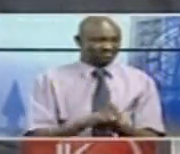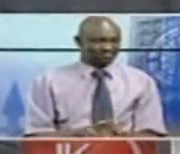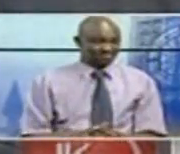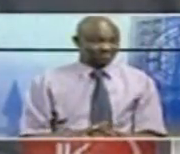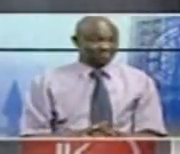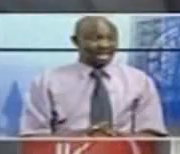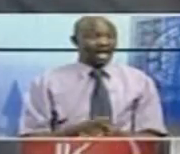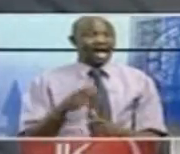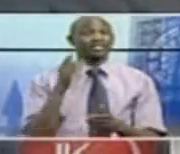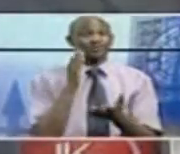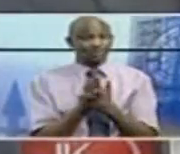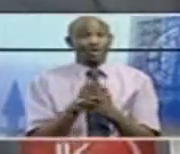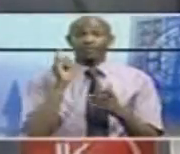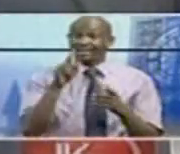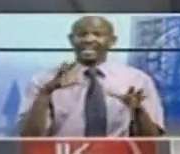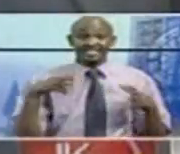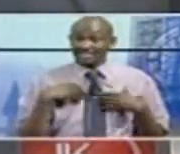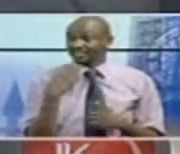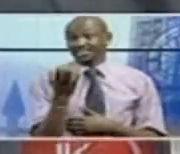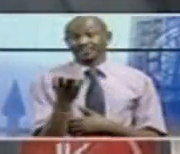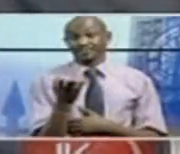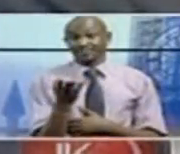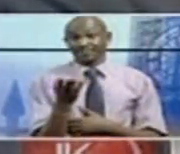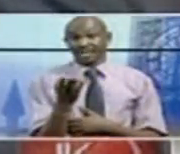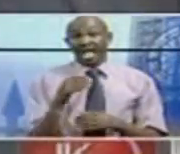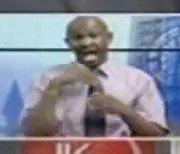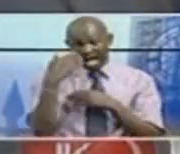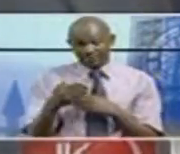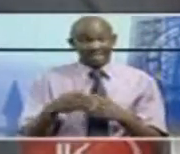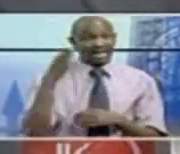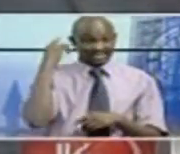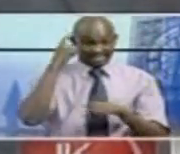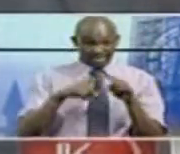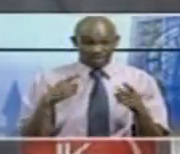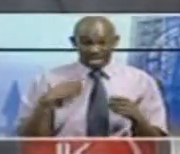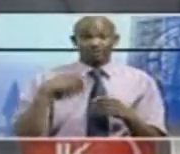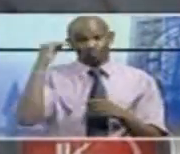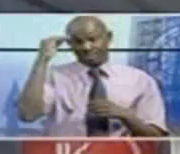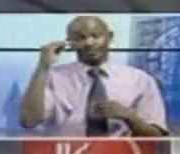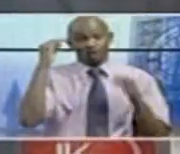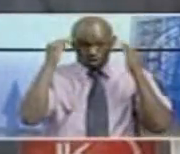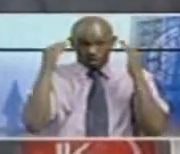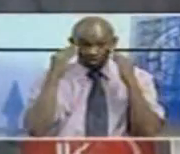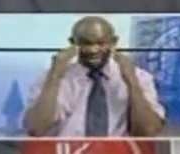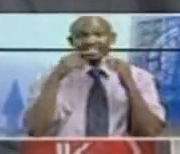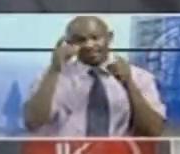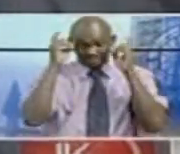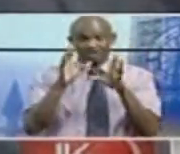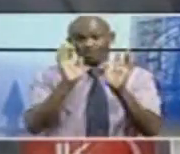the way, except these posturings, after the ruling of last year by the Supreme Court, unanimous